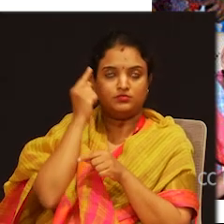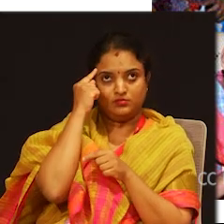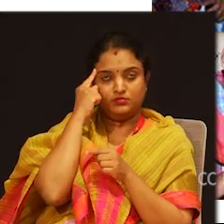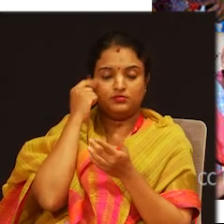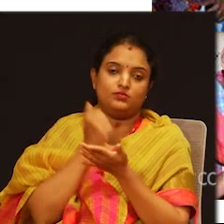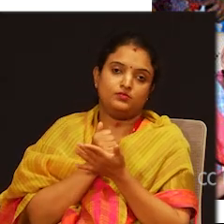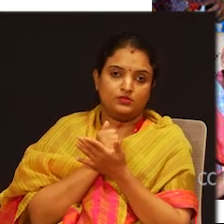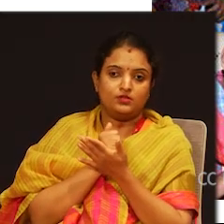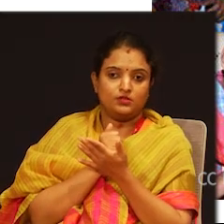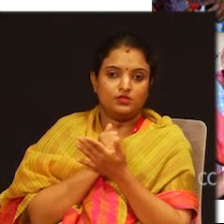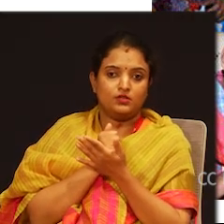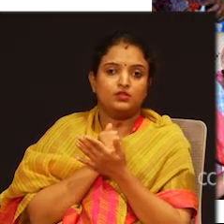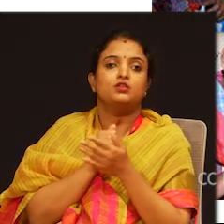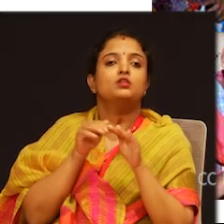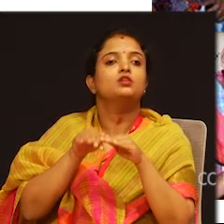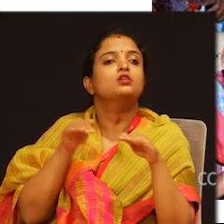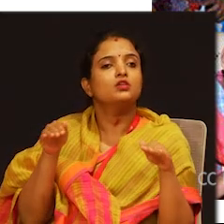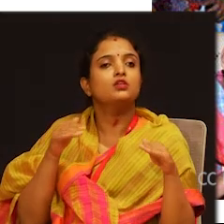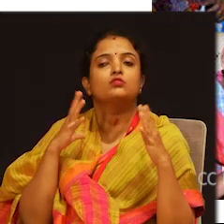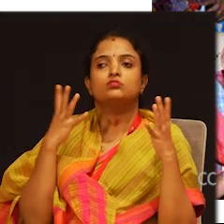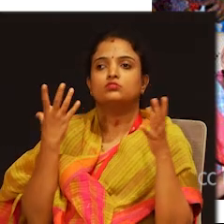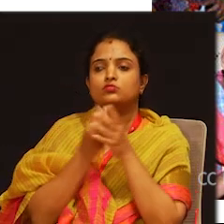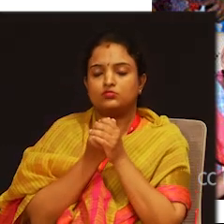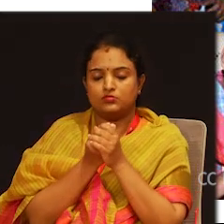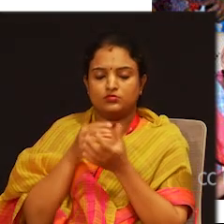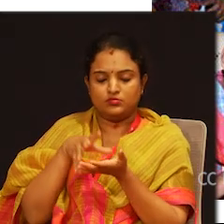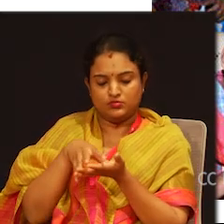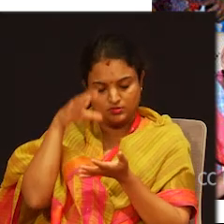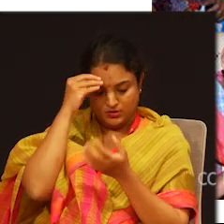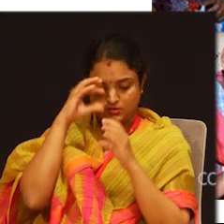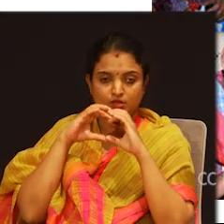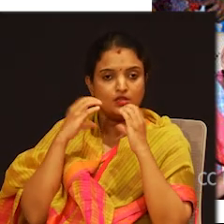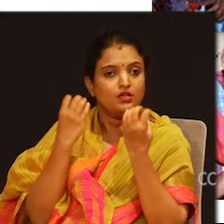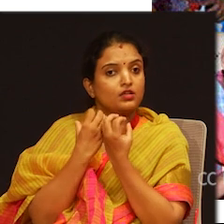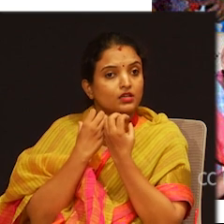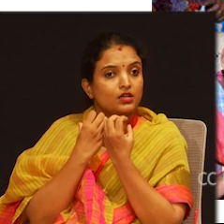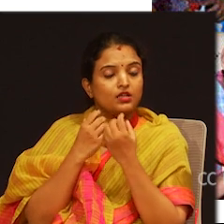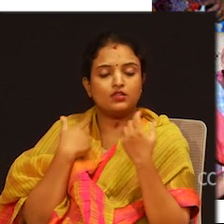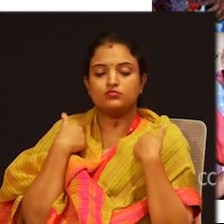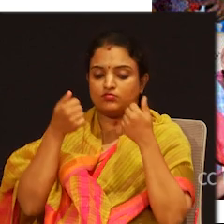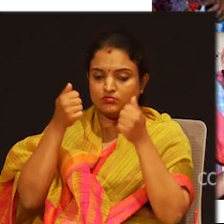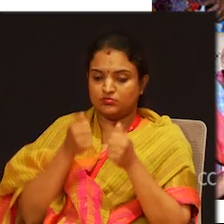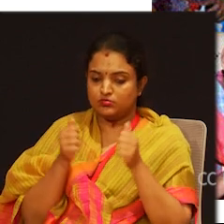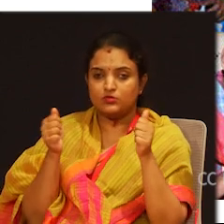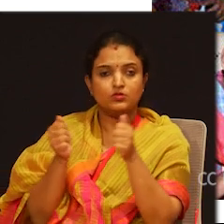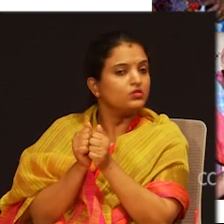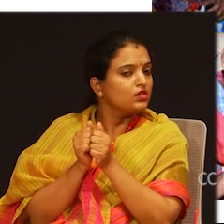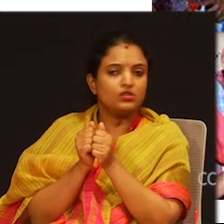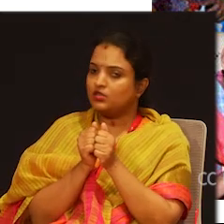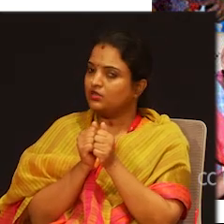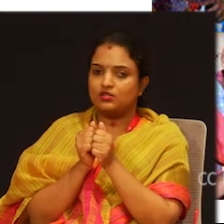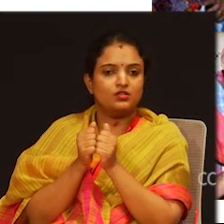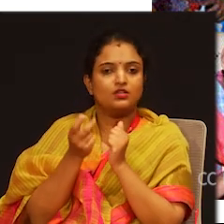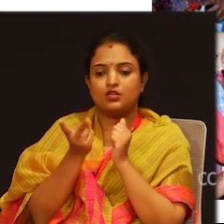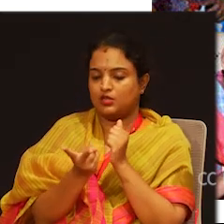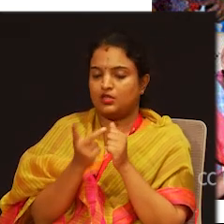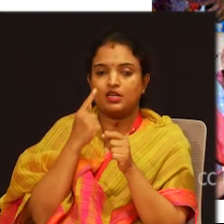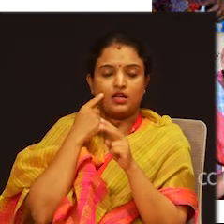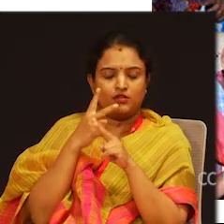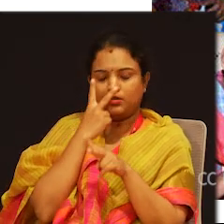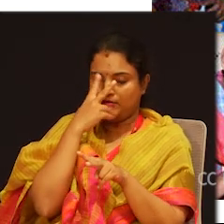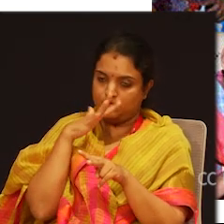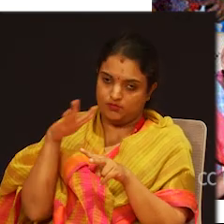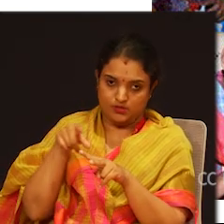about. All students learn together in the same classroom. They don't sit together. If there are two children who are visually